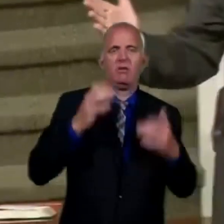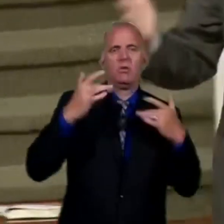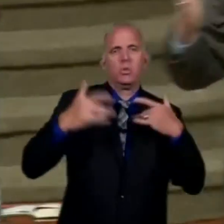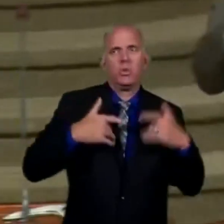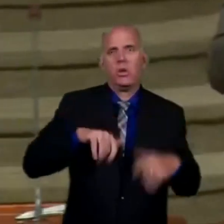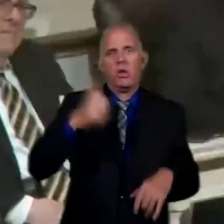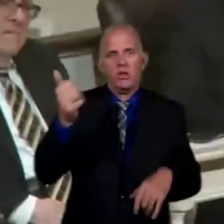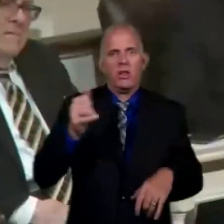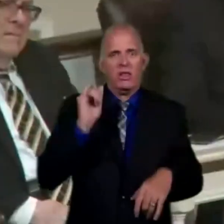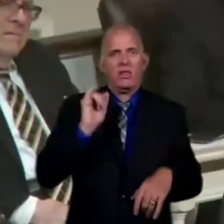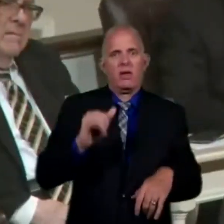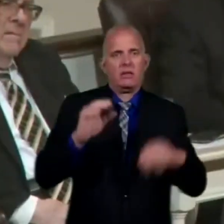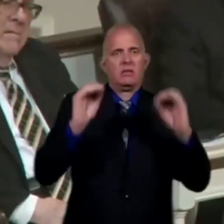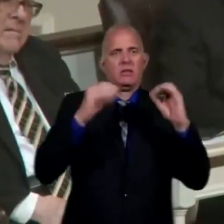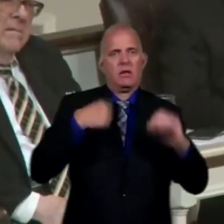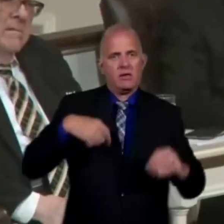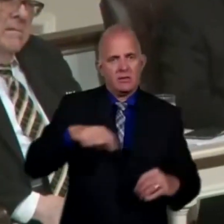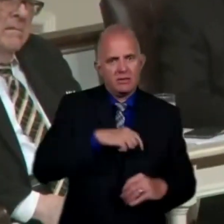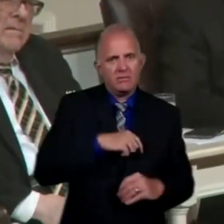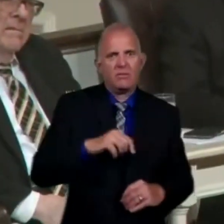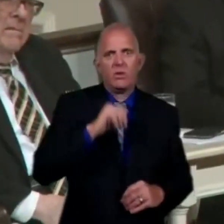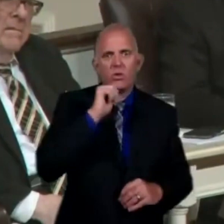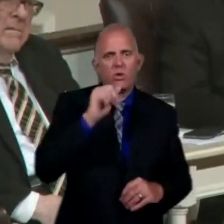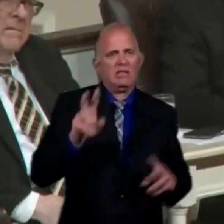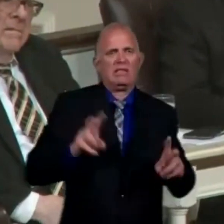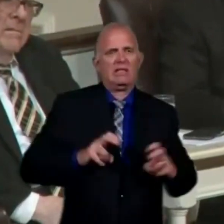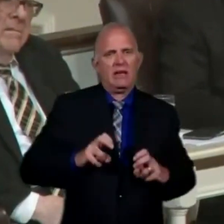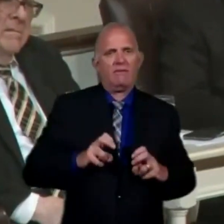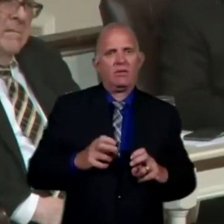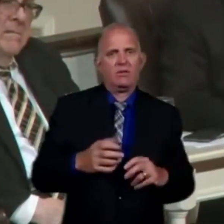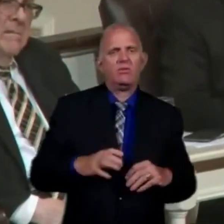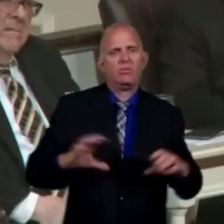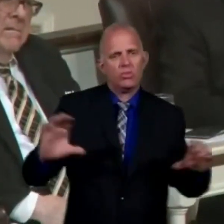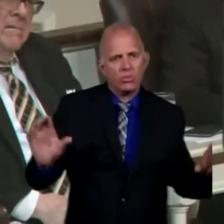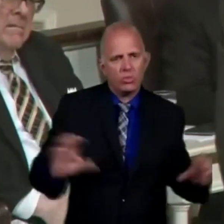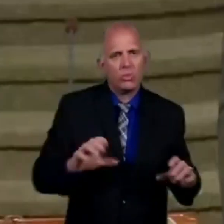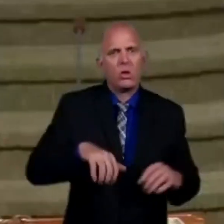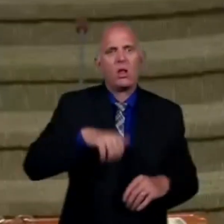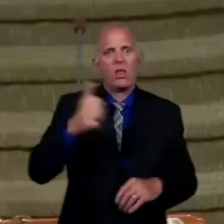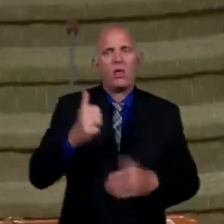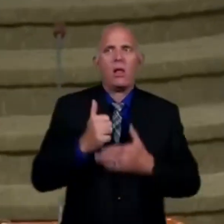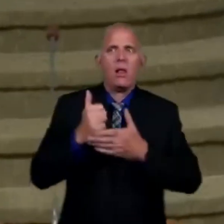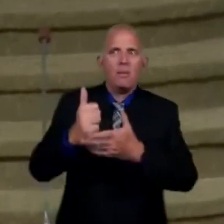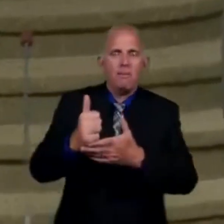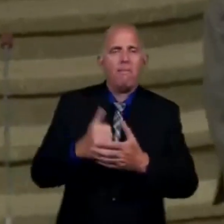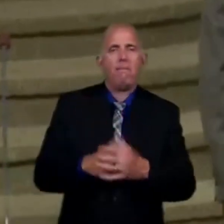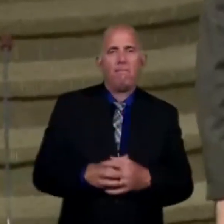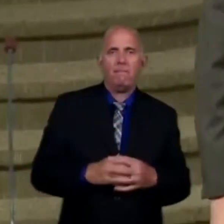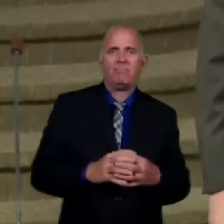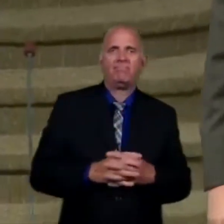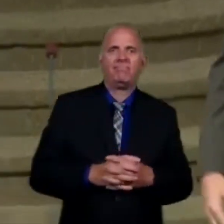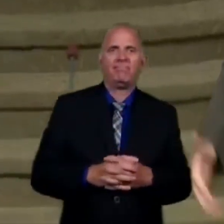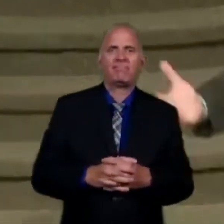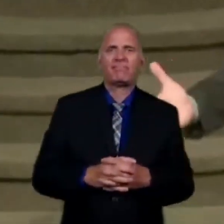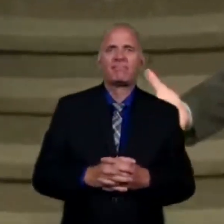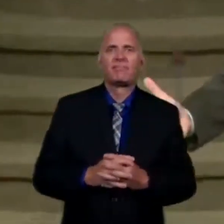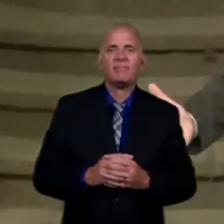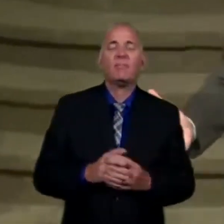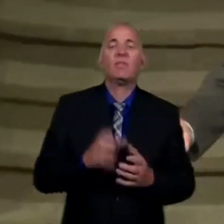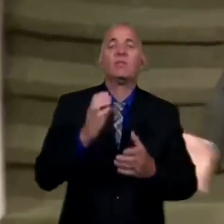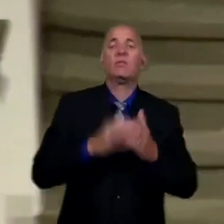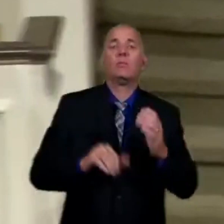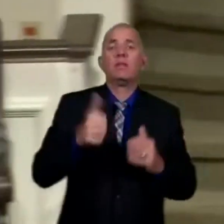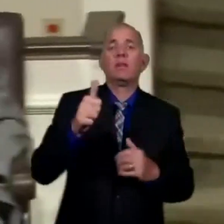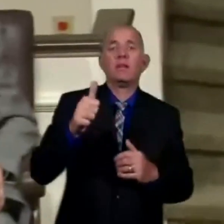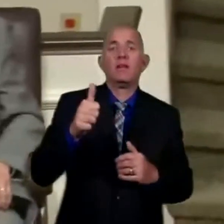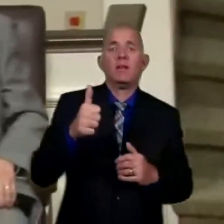service should be selfless. It should be looking to help somebody else. But in chapter 10, we have here, if you're a